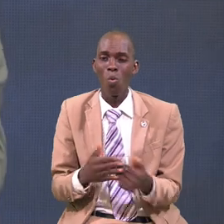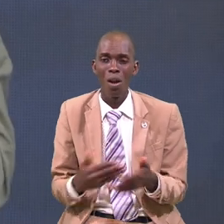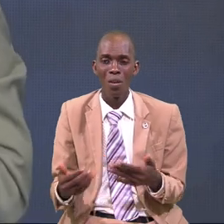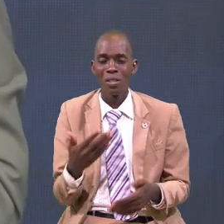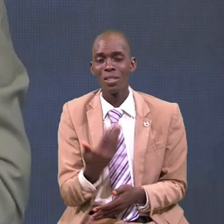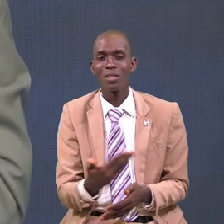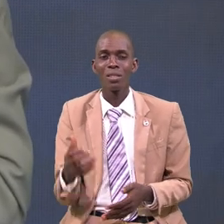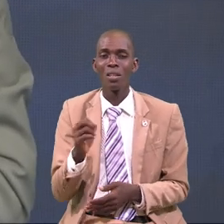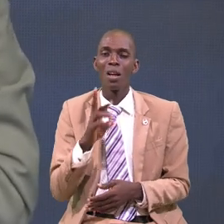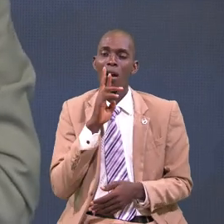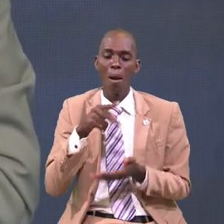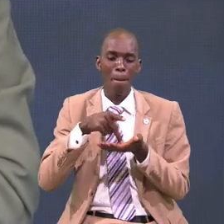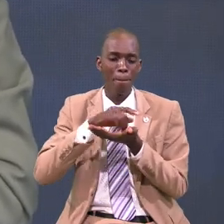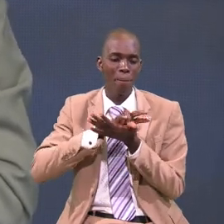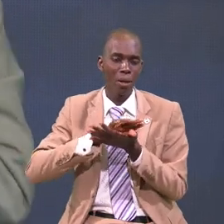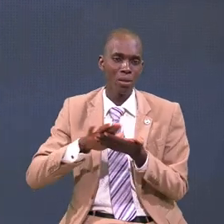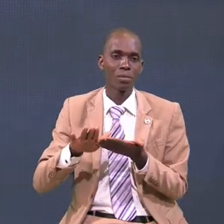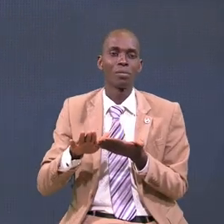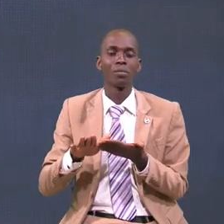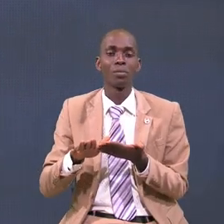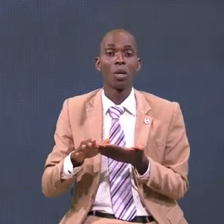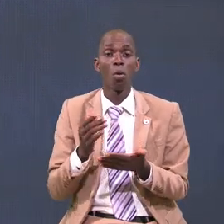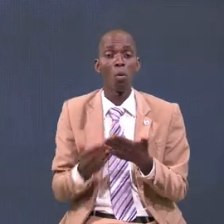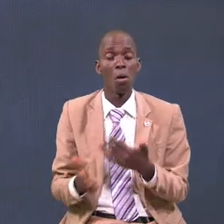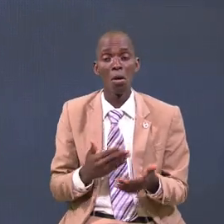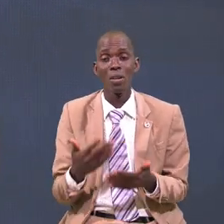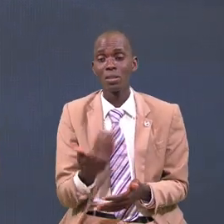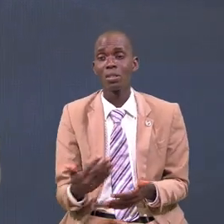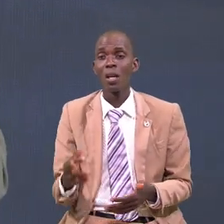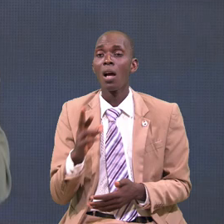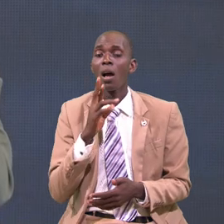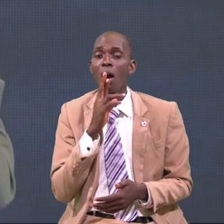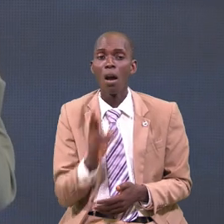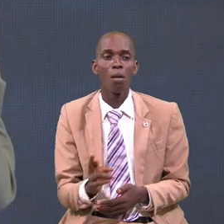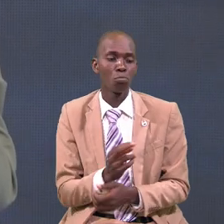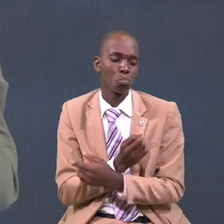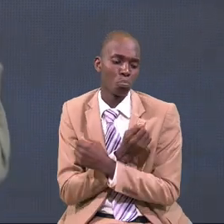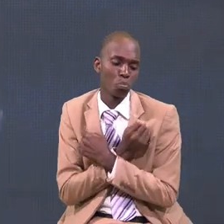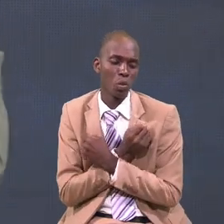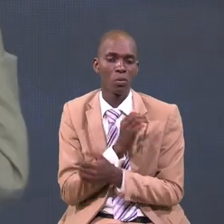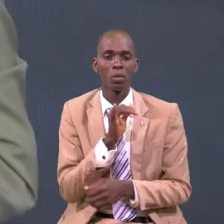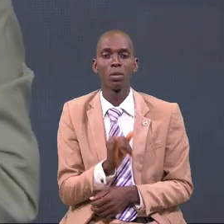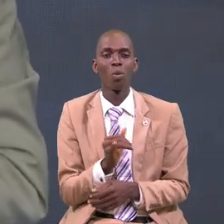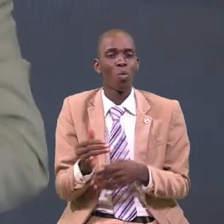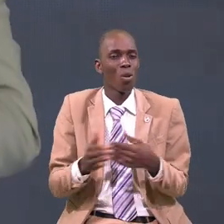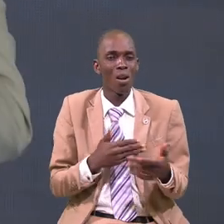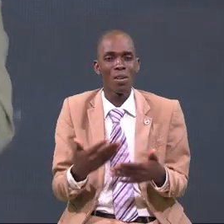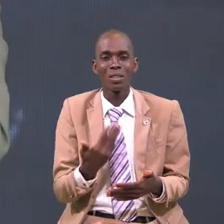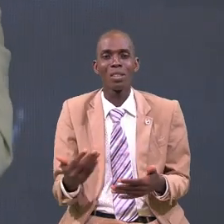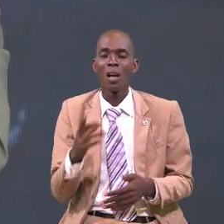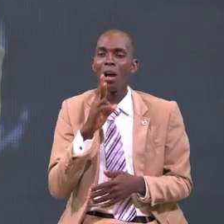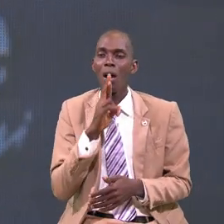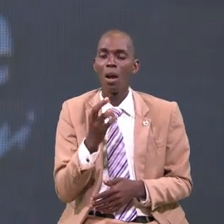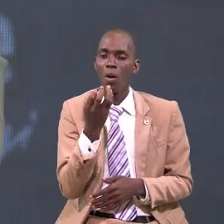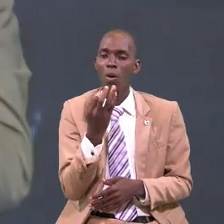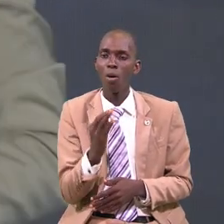whatsoever things are pure, whatsoever things are lovely, whatsoever things